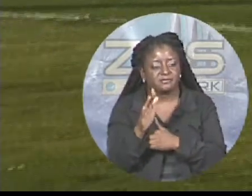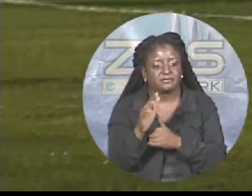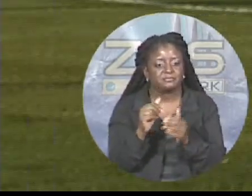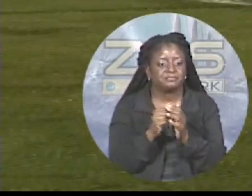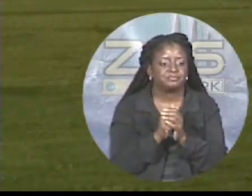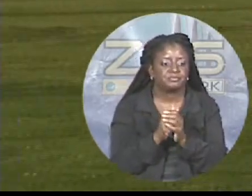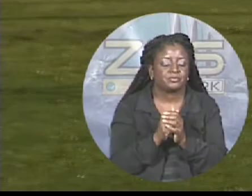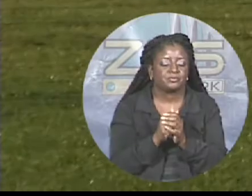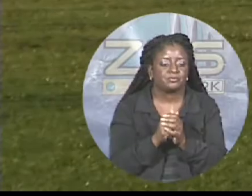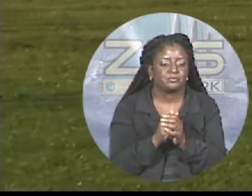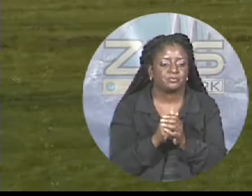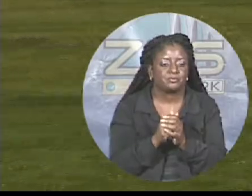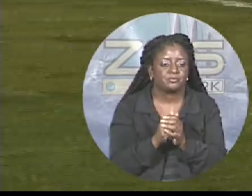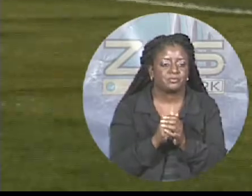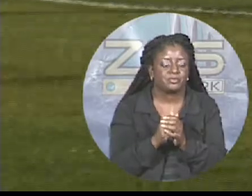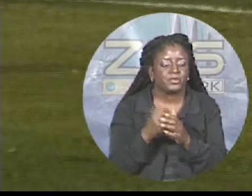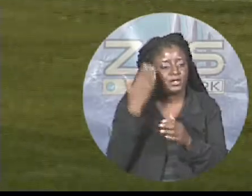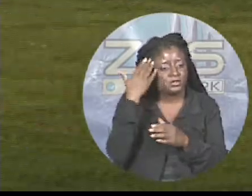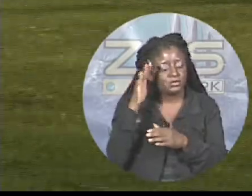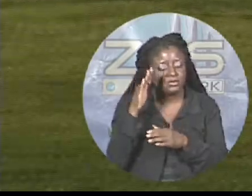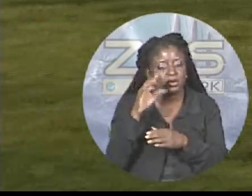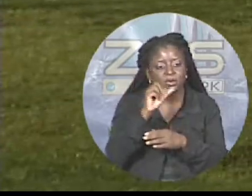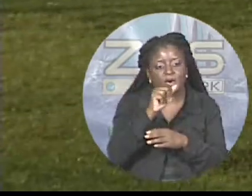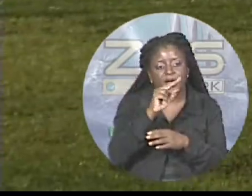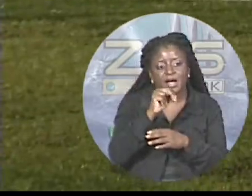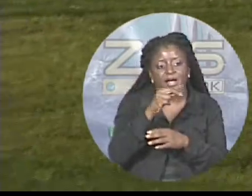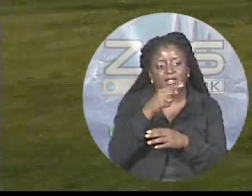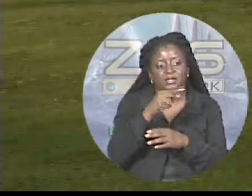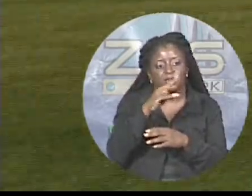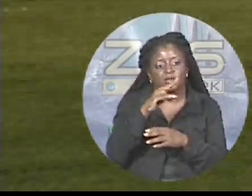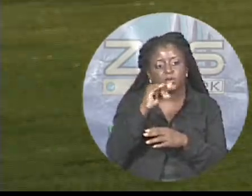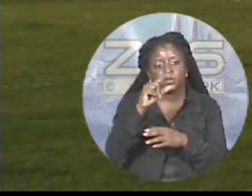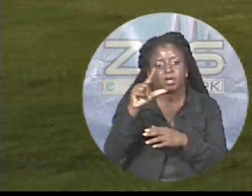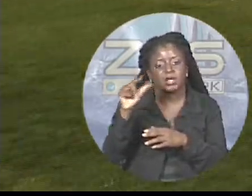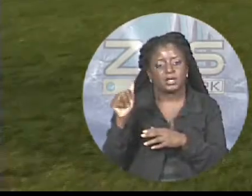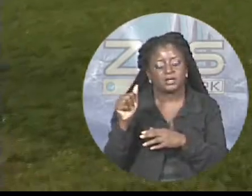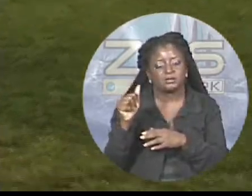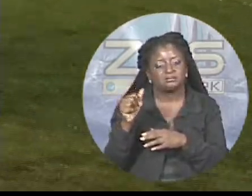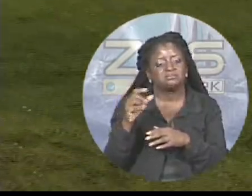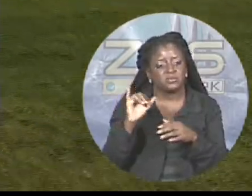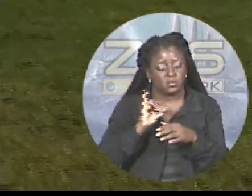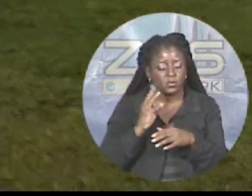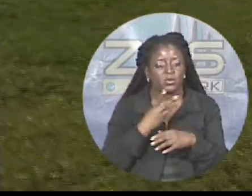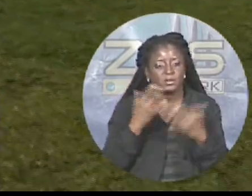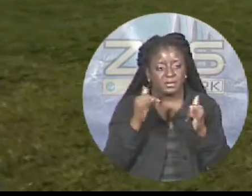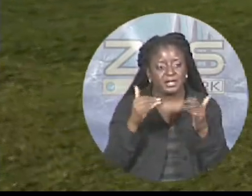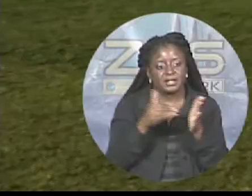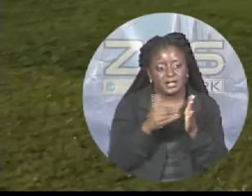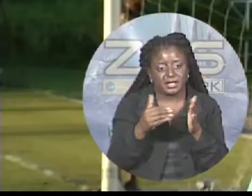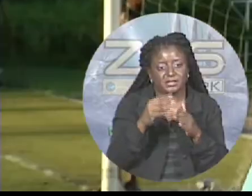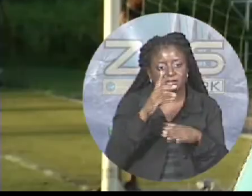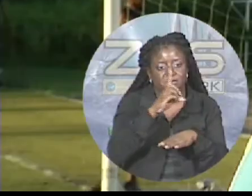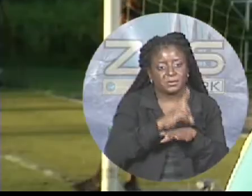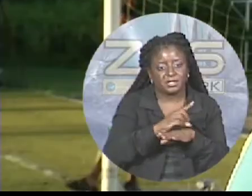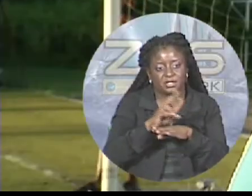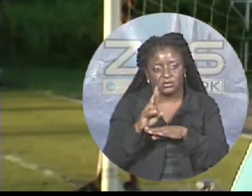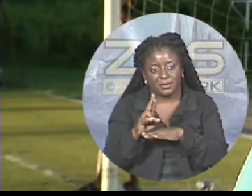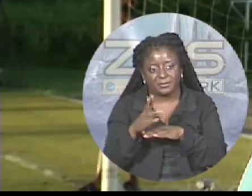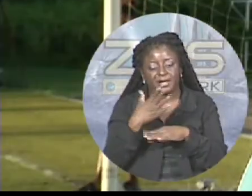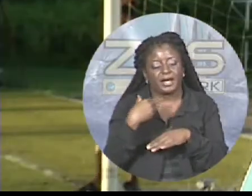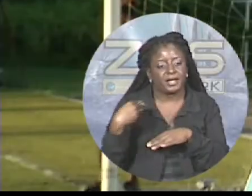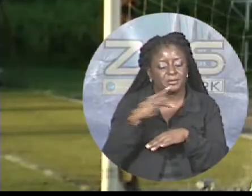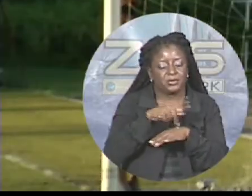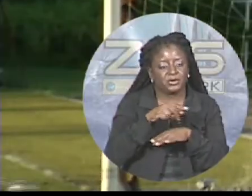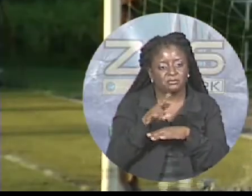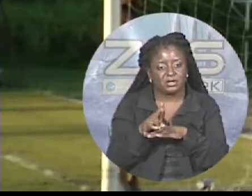later. I don't know anything about Anguilla. I've never played against them, but played against Dominican Republic and Puerto Rico. They're